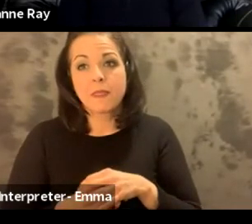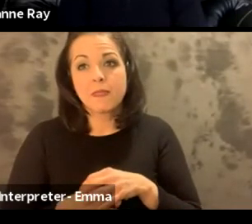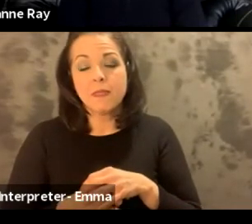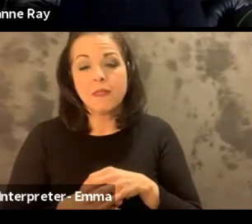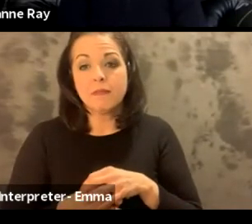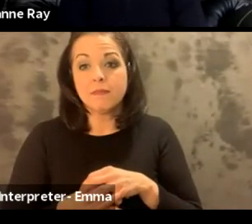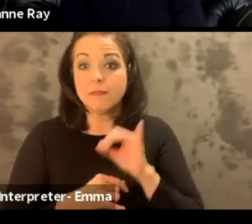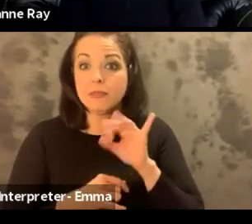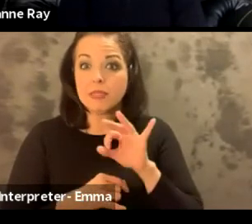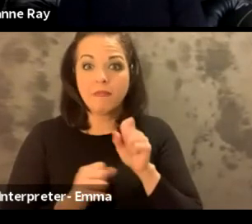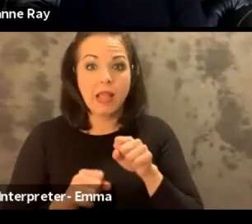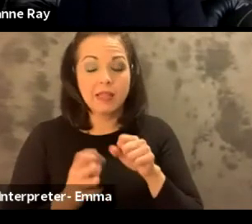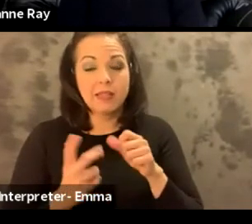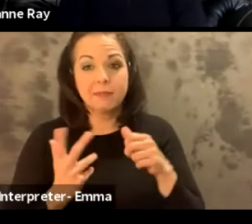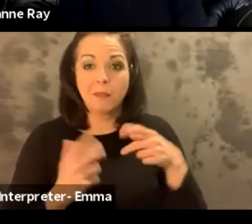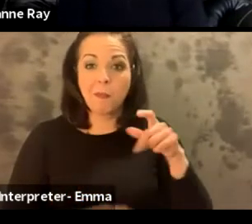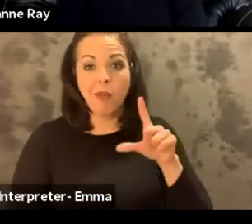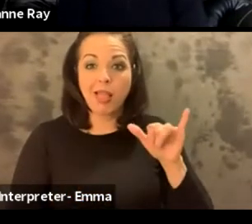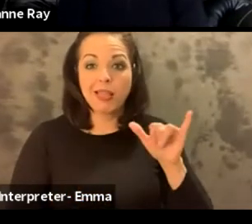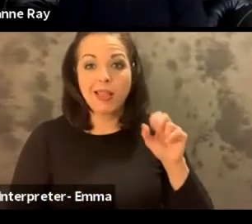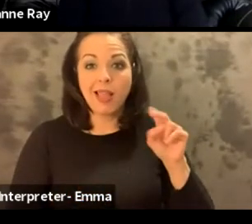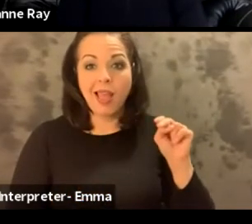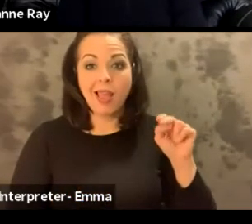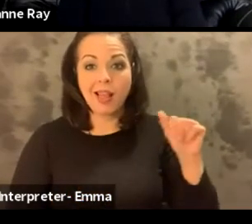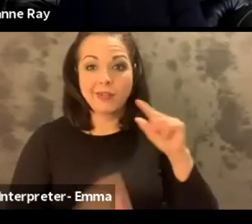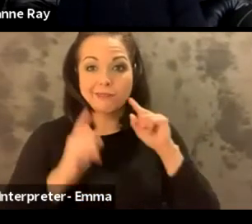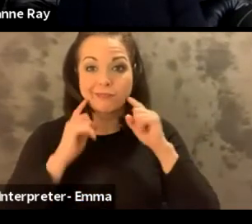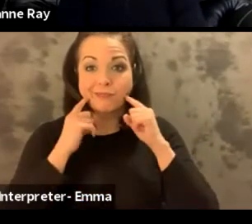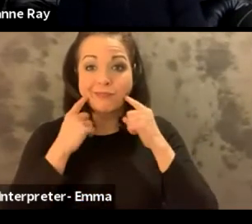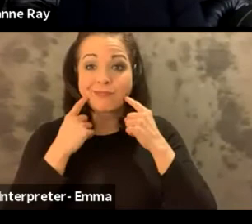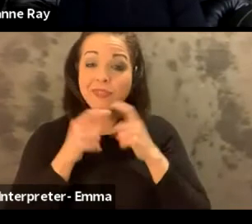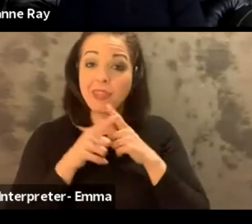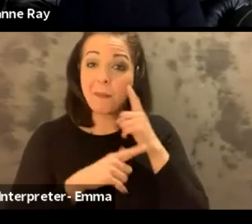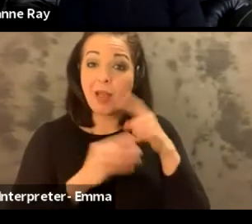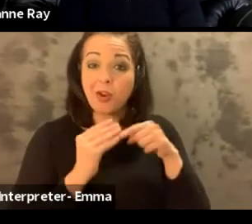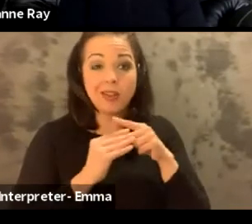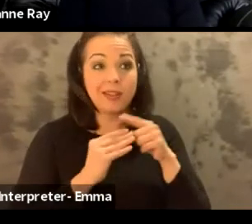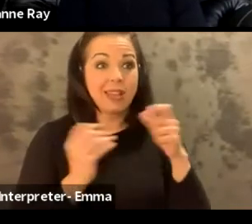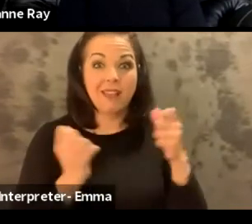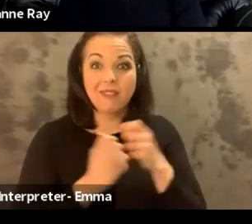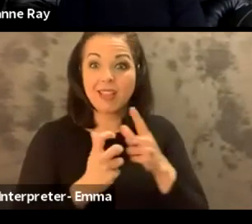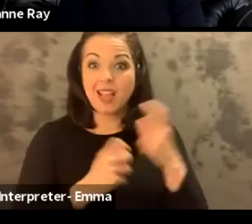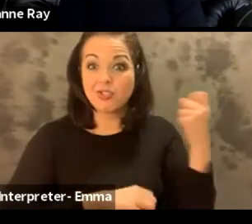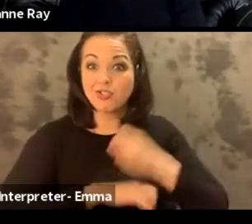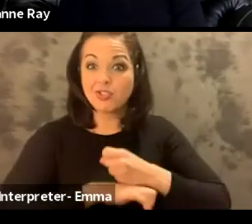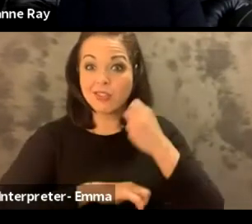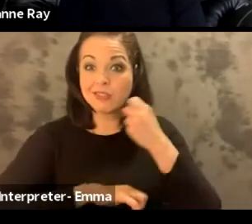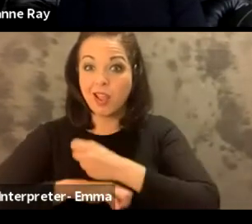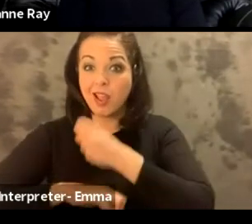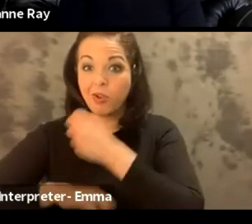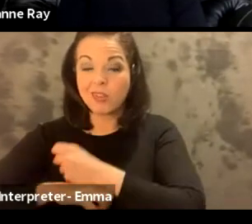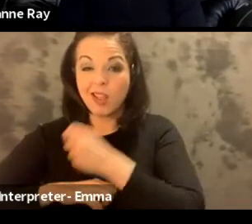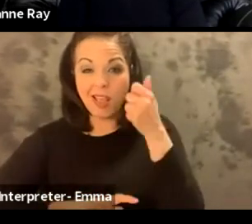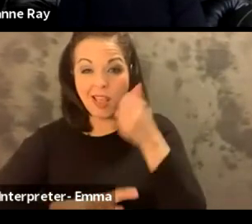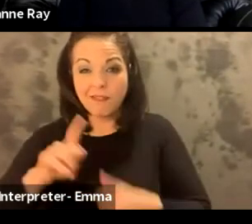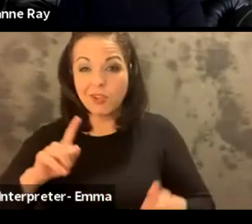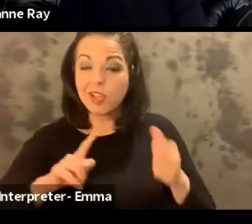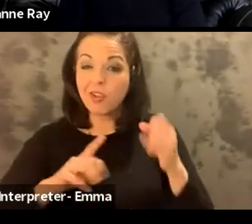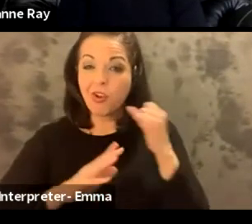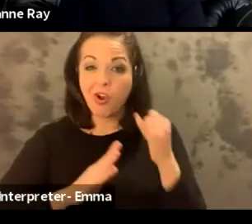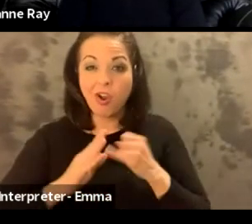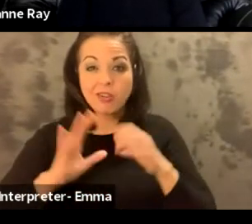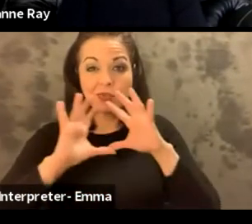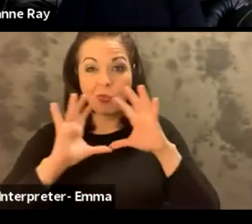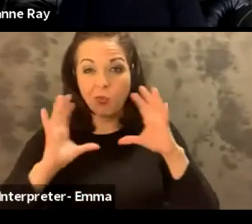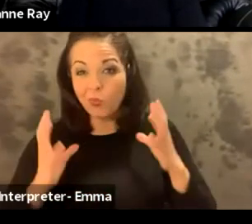if I could be Pollyanna about a pandemic that has shut down every arts organization in the world and caused tens